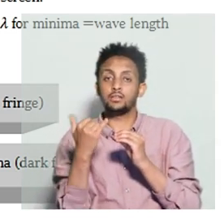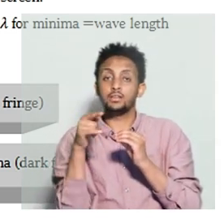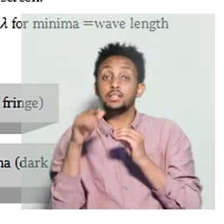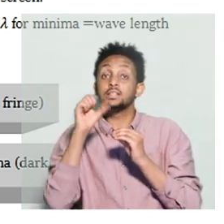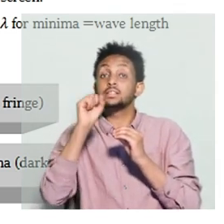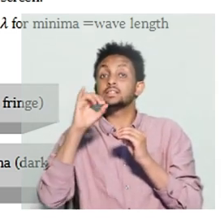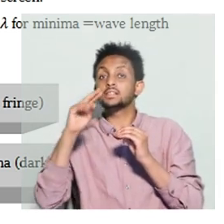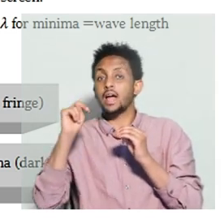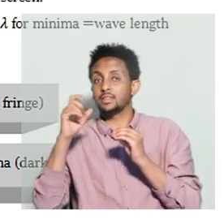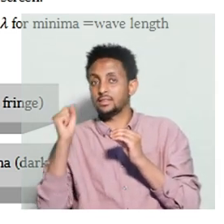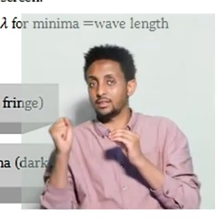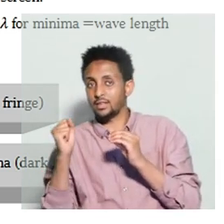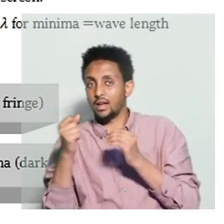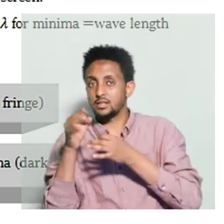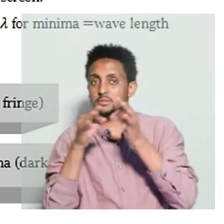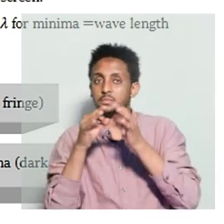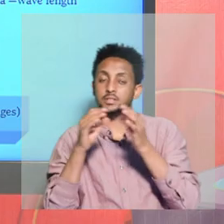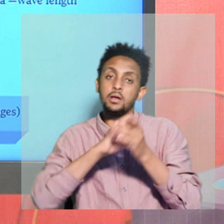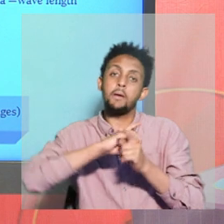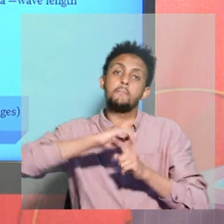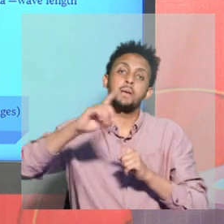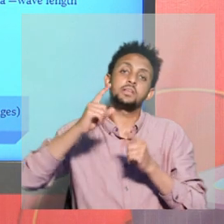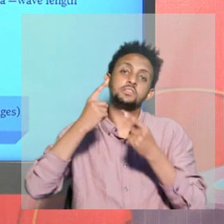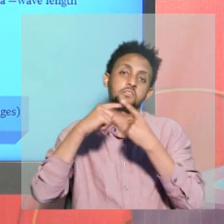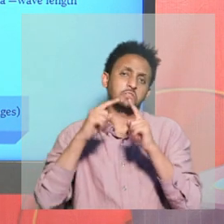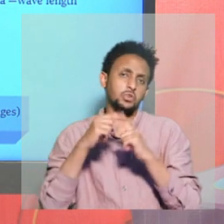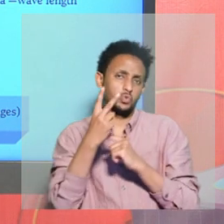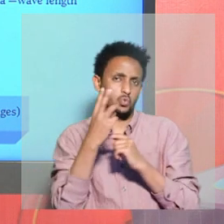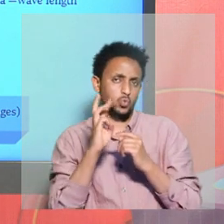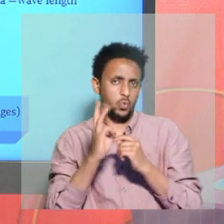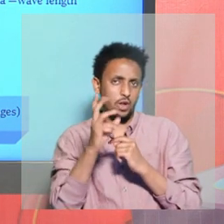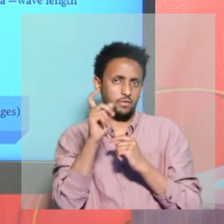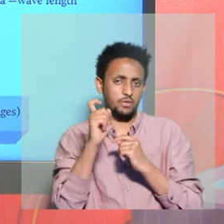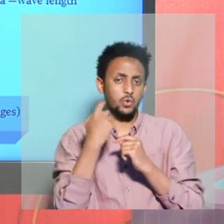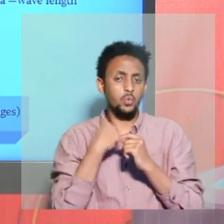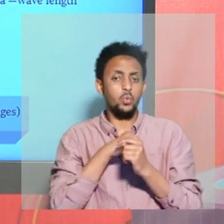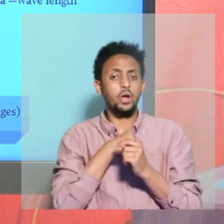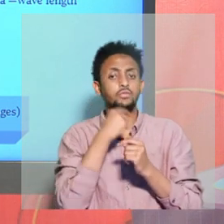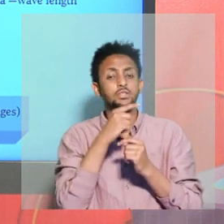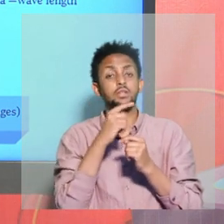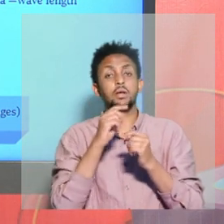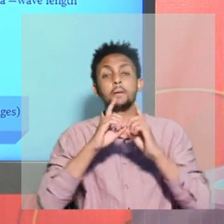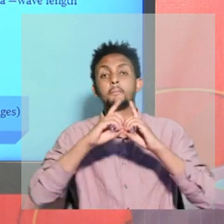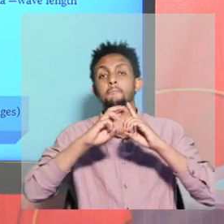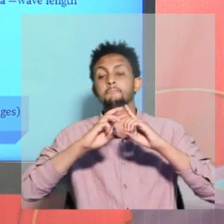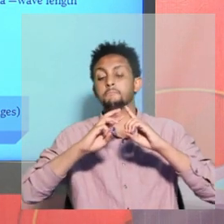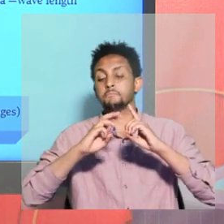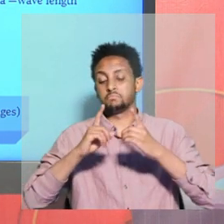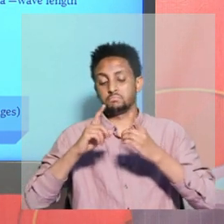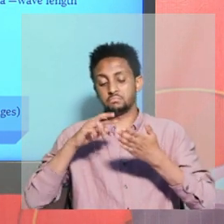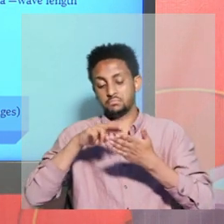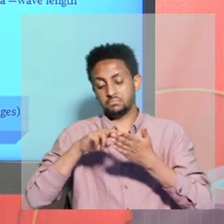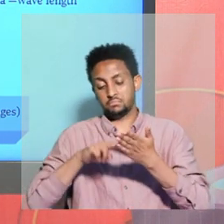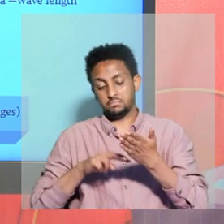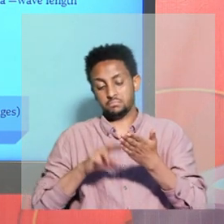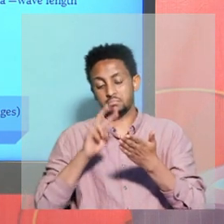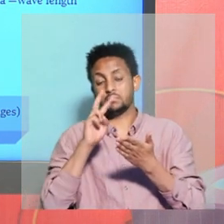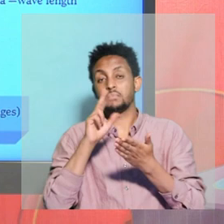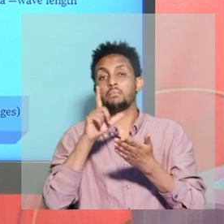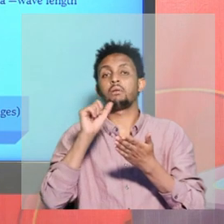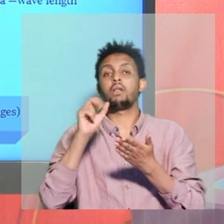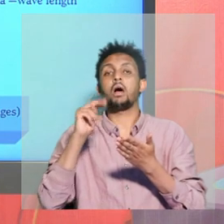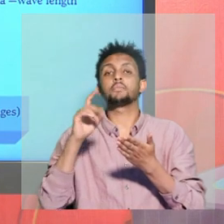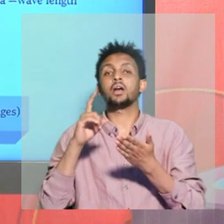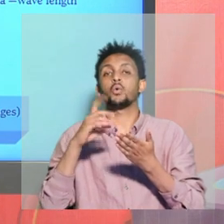sine theta can be expressed as the path difference between the two waves. As we have said that the path difference is integral multiple of lambda, there